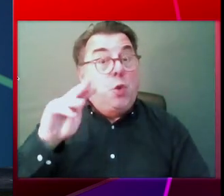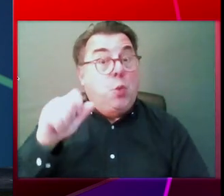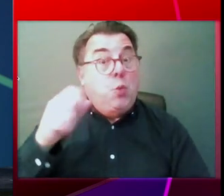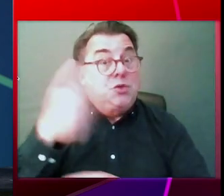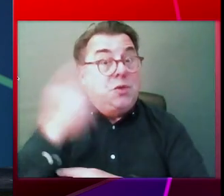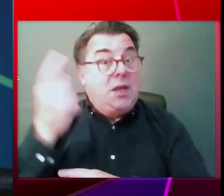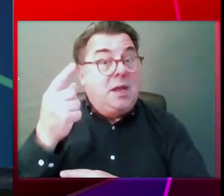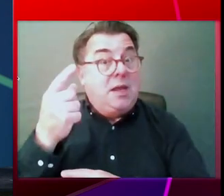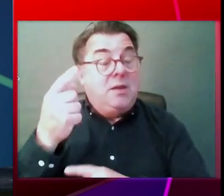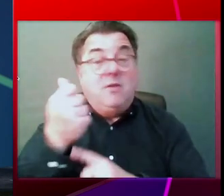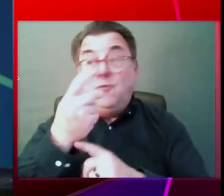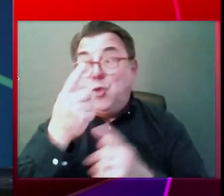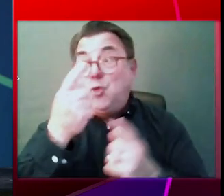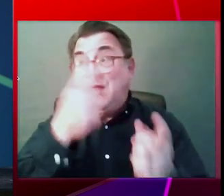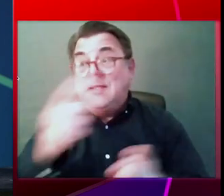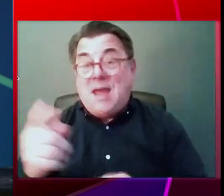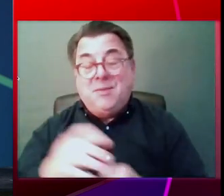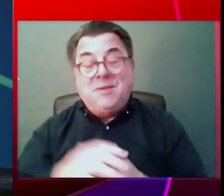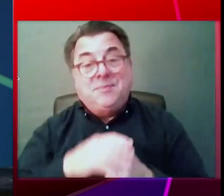few different things. One,